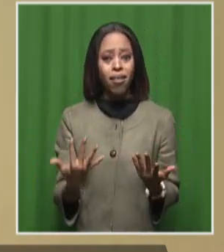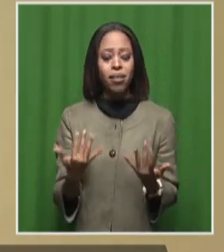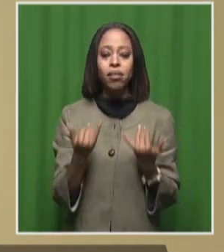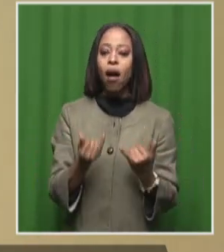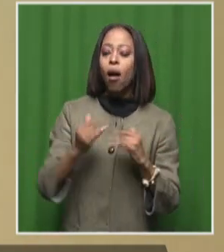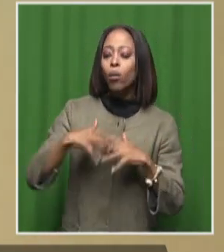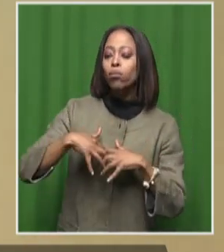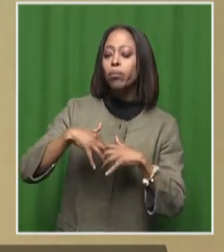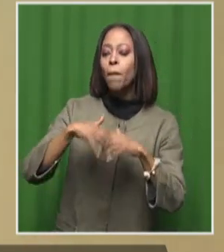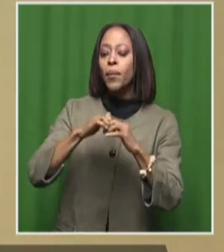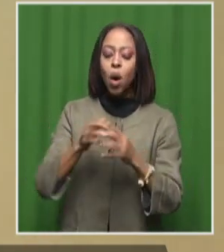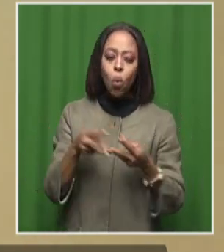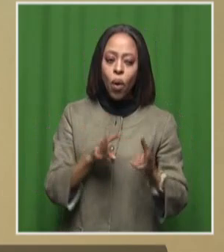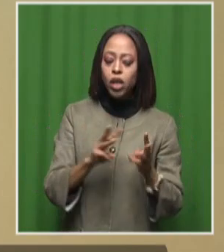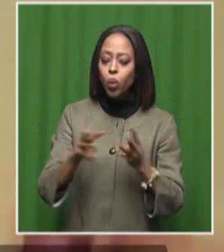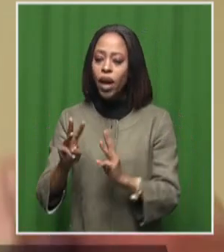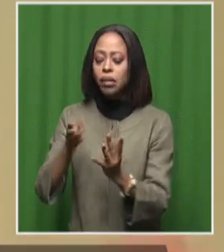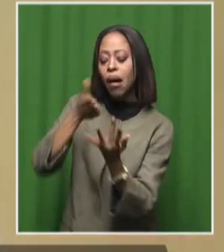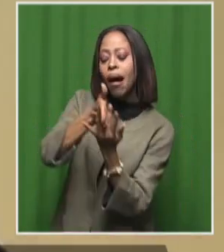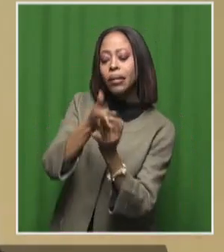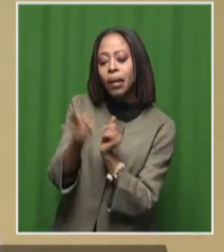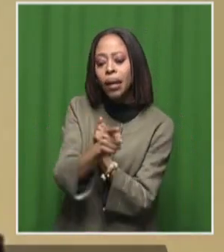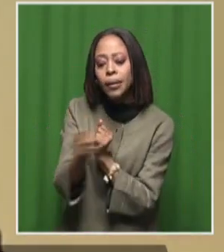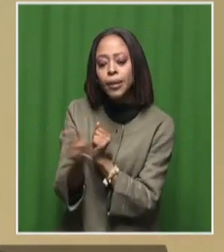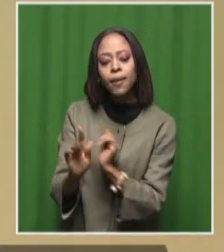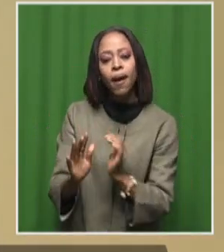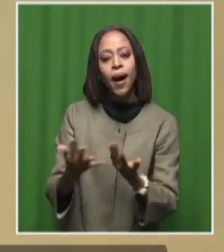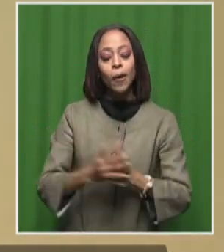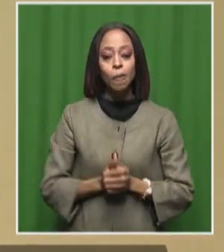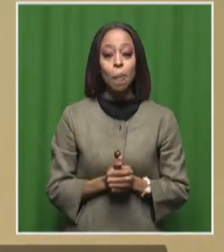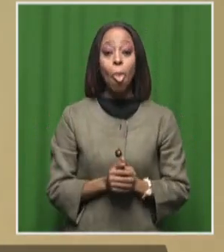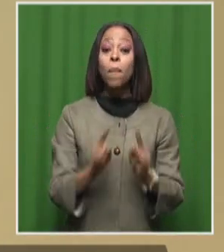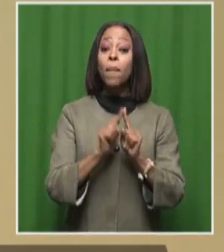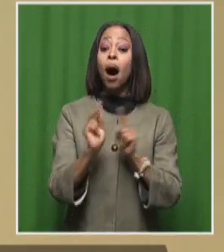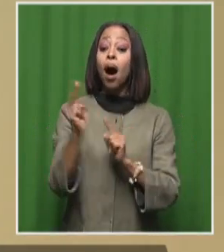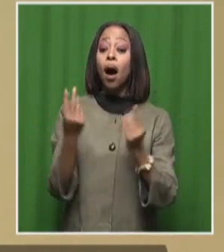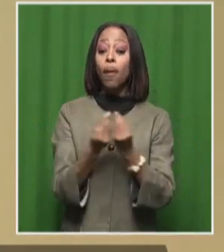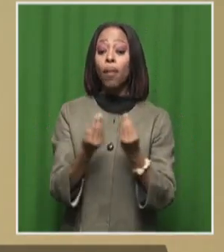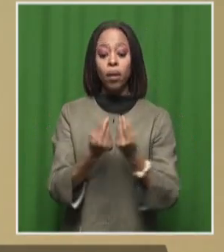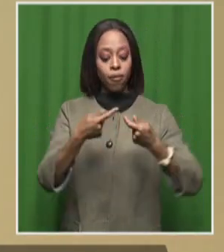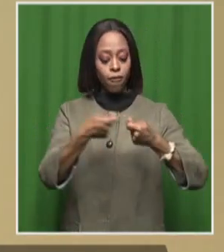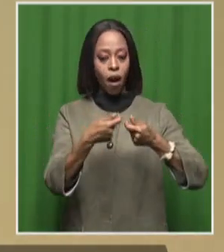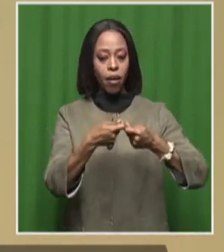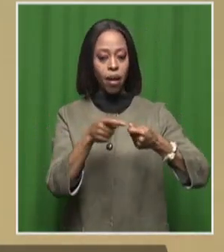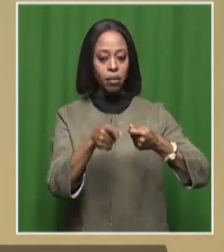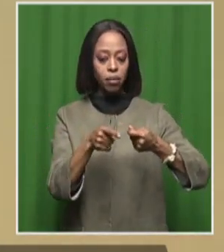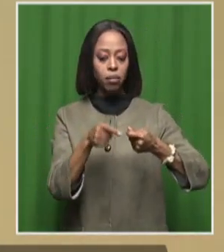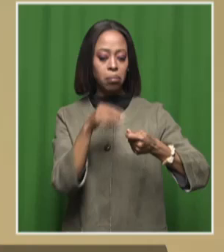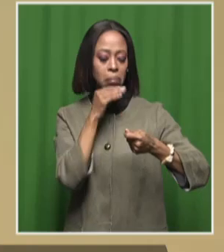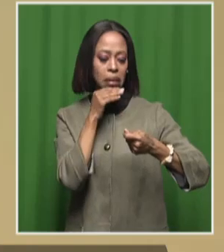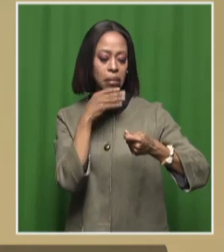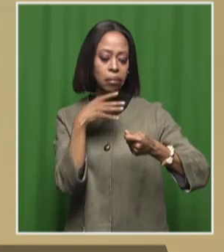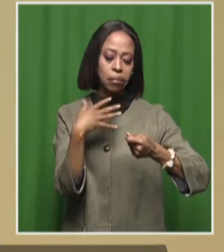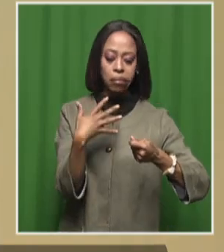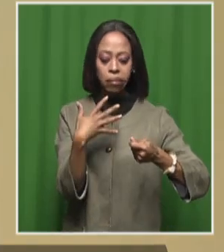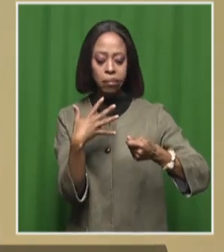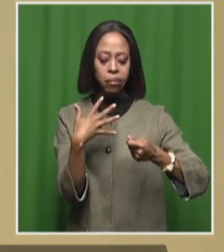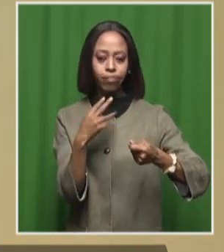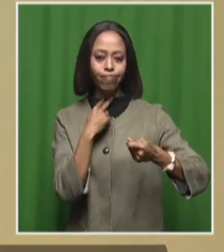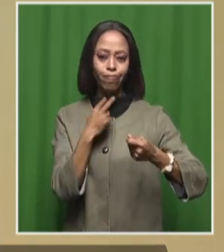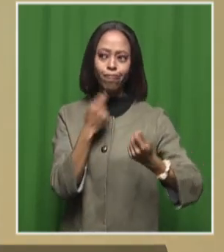that have to be able to reach them. But another thing is financing. We cannot be able to implement